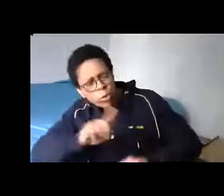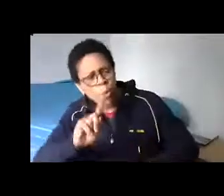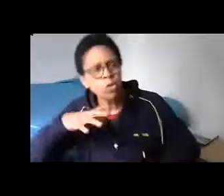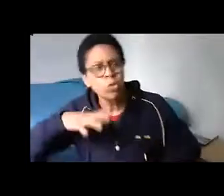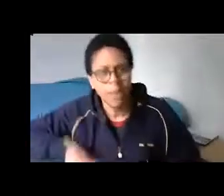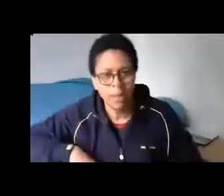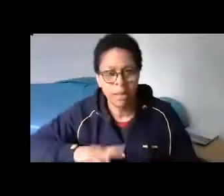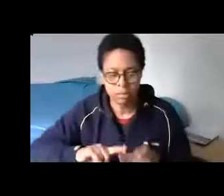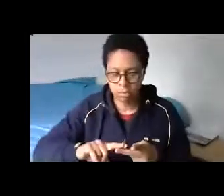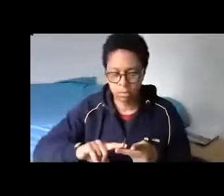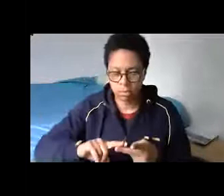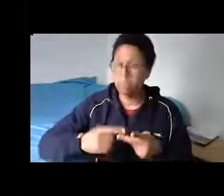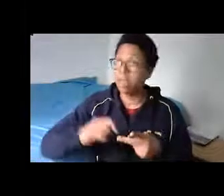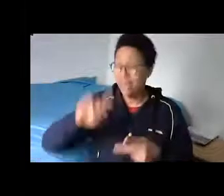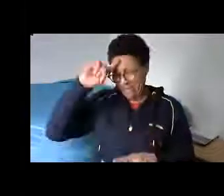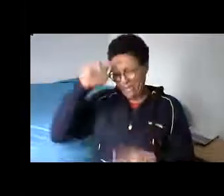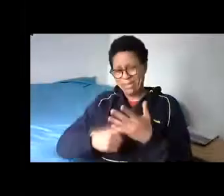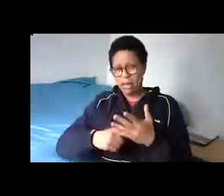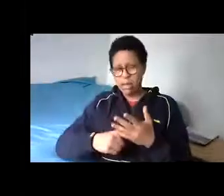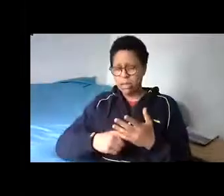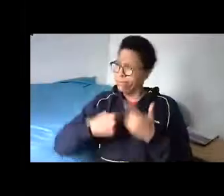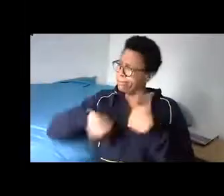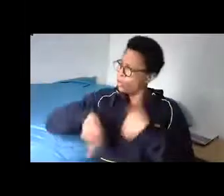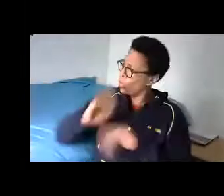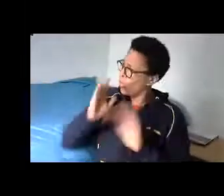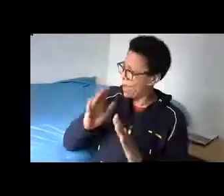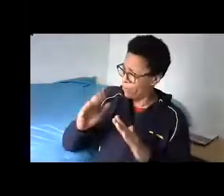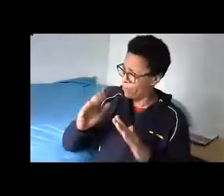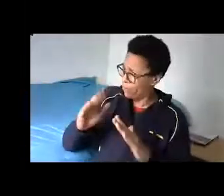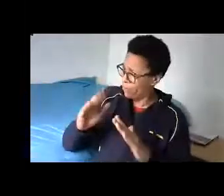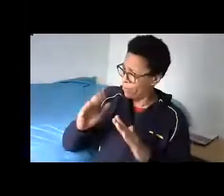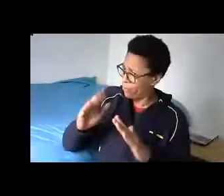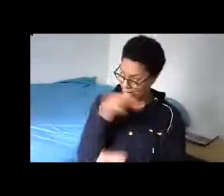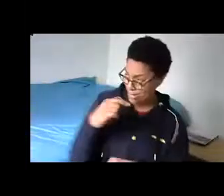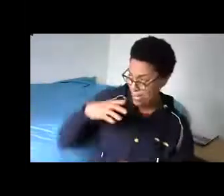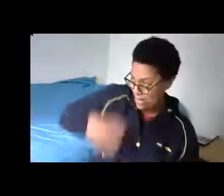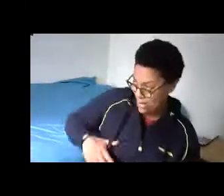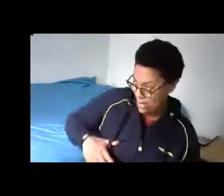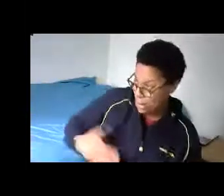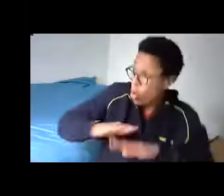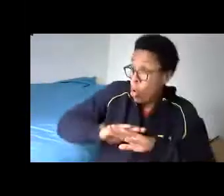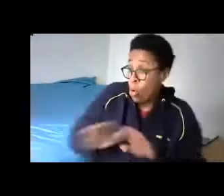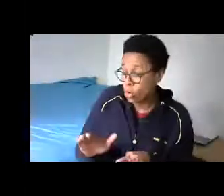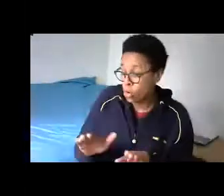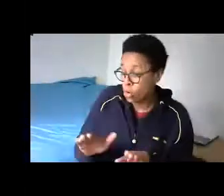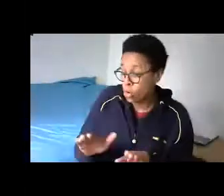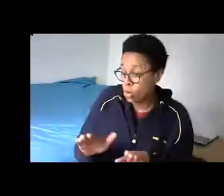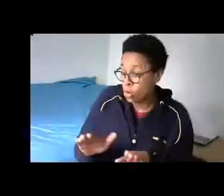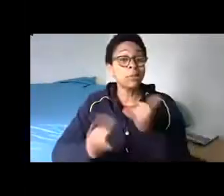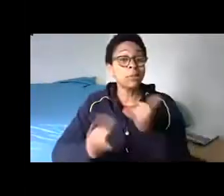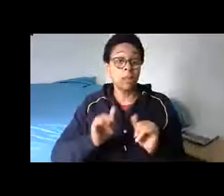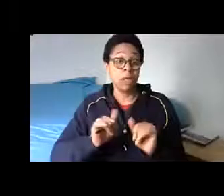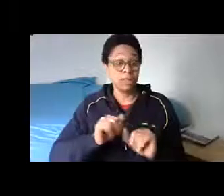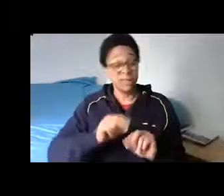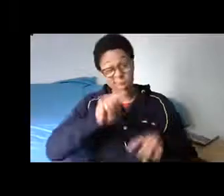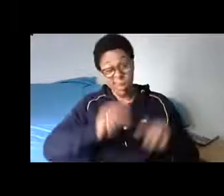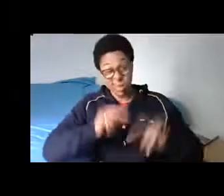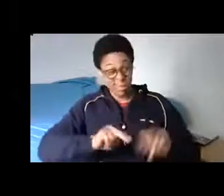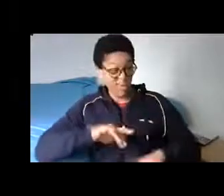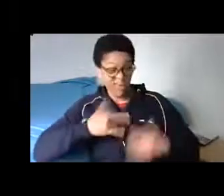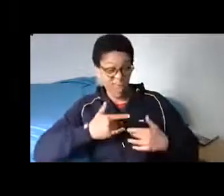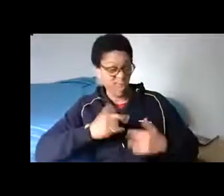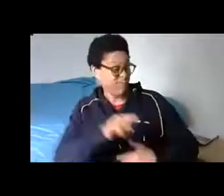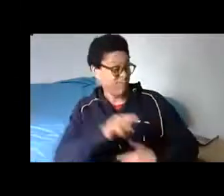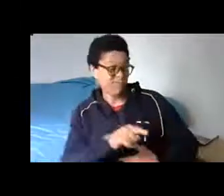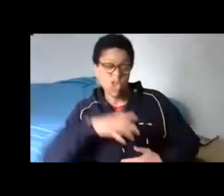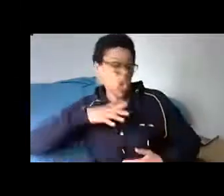meet those needs. So sometimes they will do an assessment and decide that no, needs are not kind of